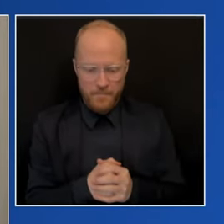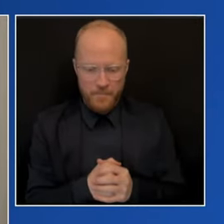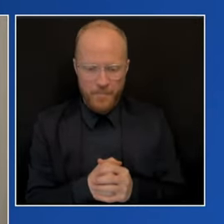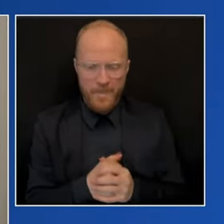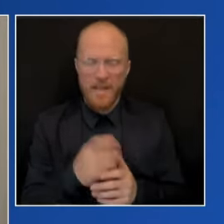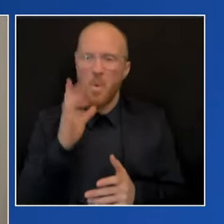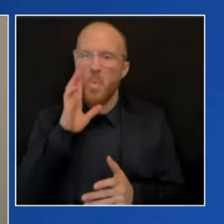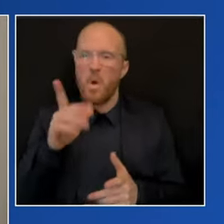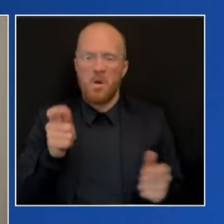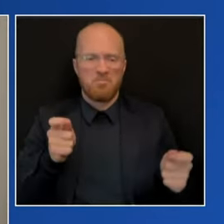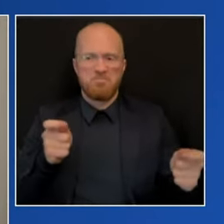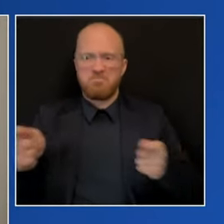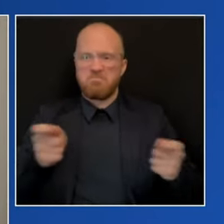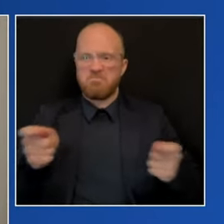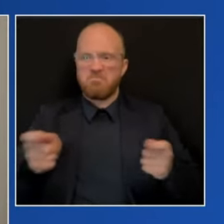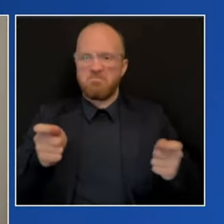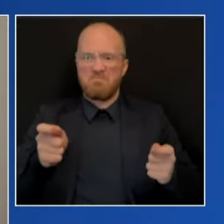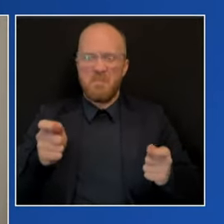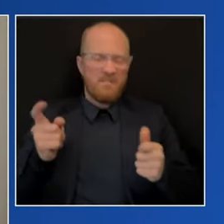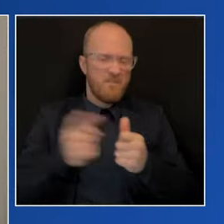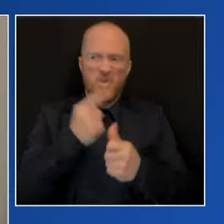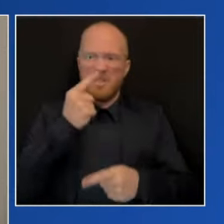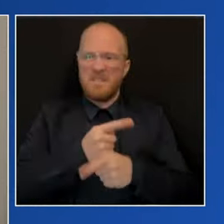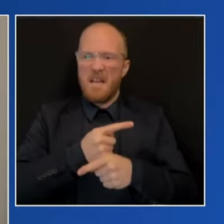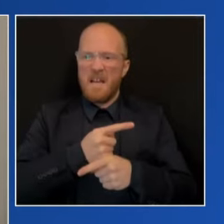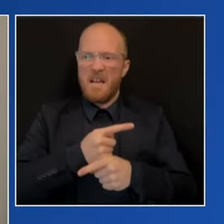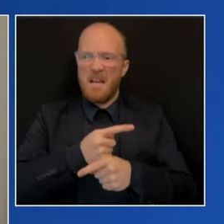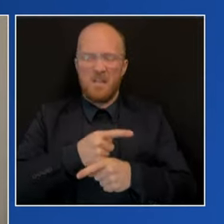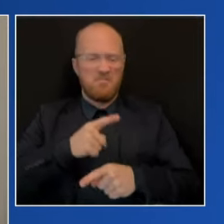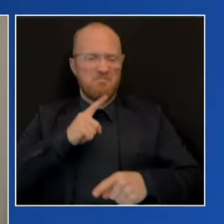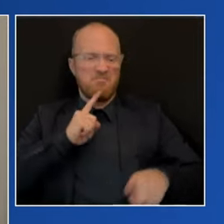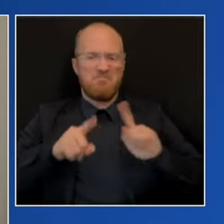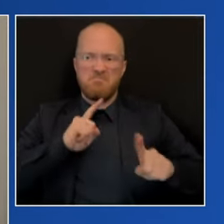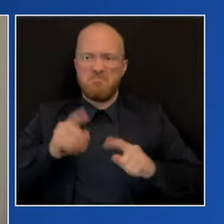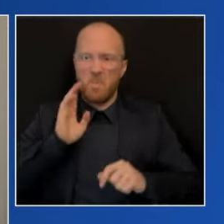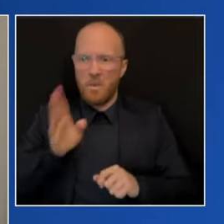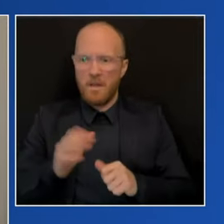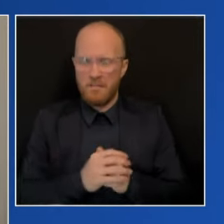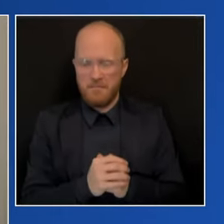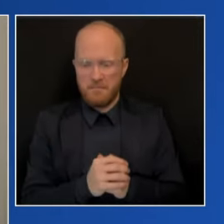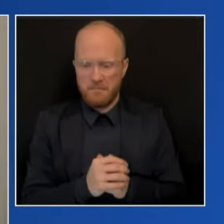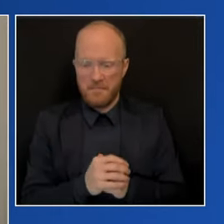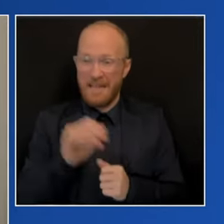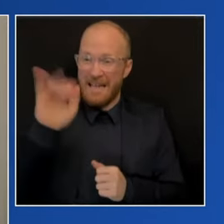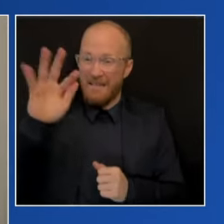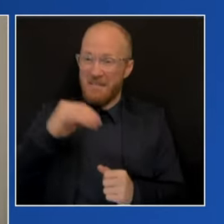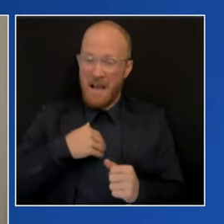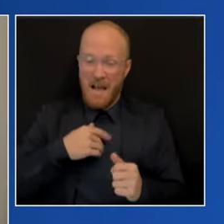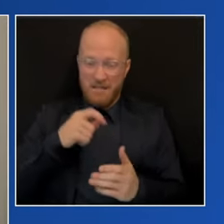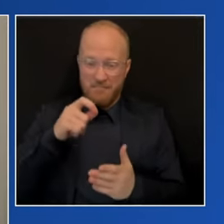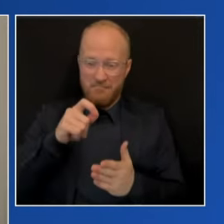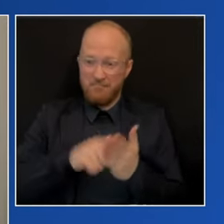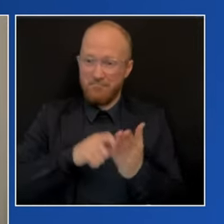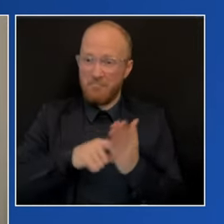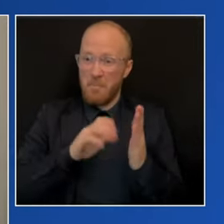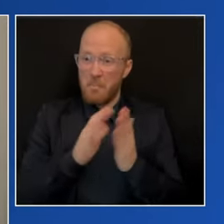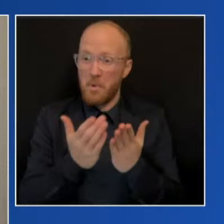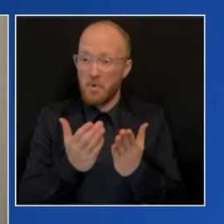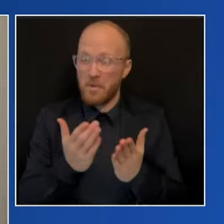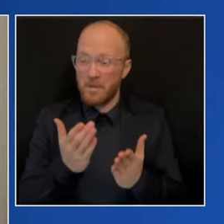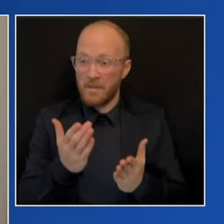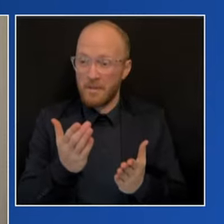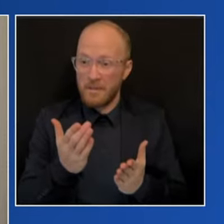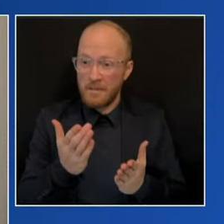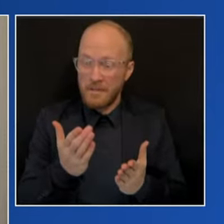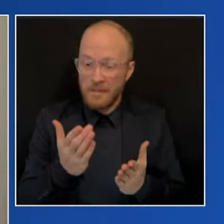on day one. I mean, if I were writing a book of fiction, I said an